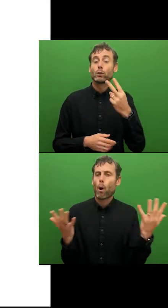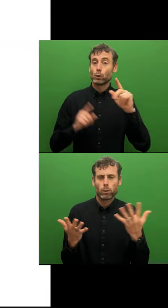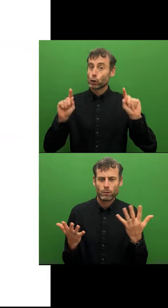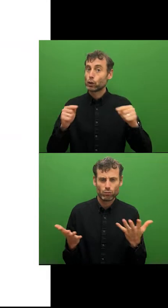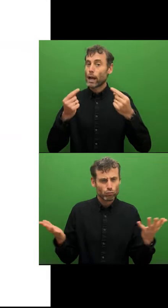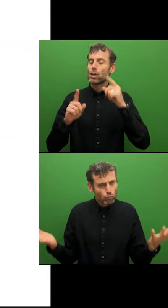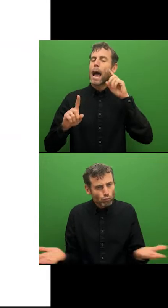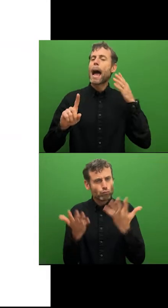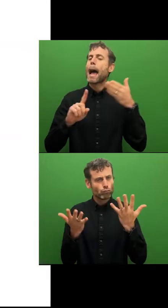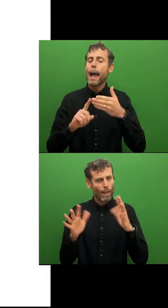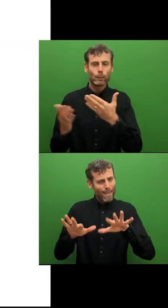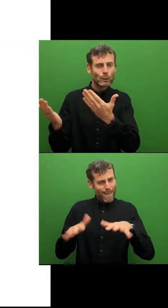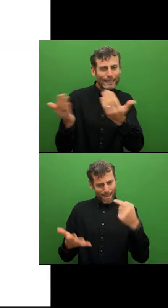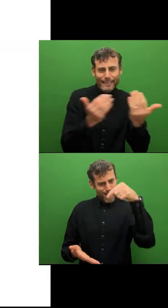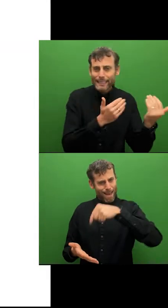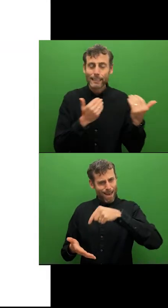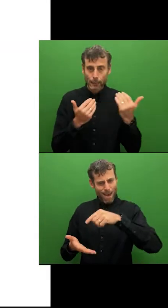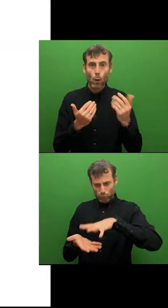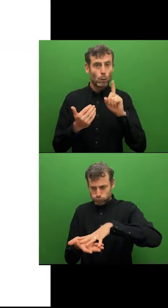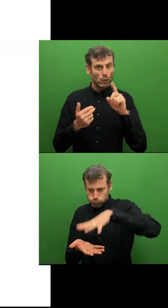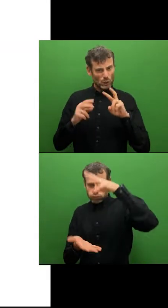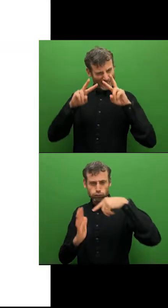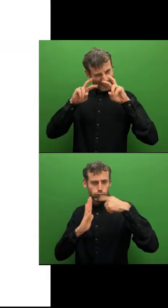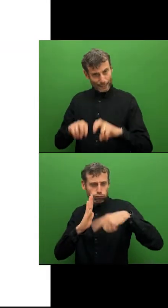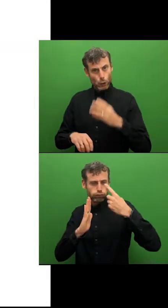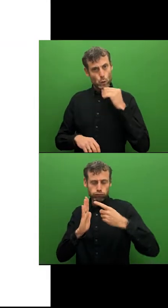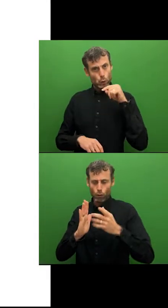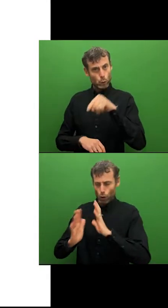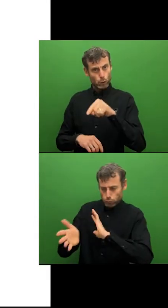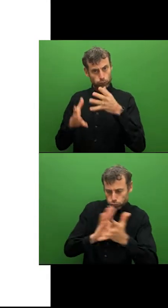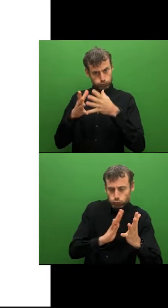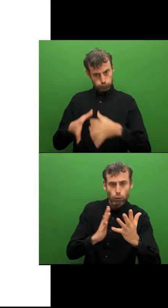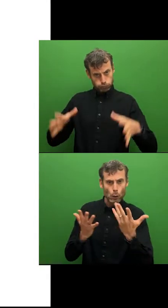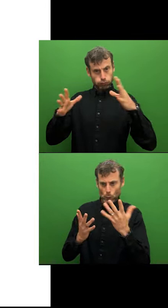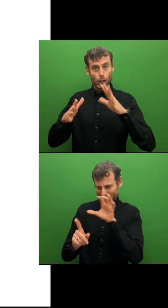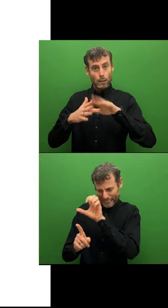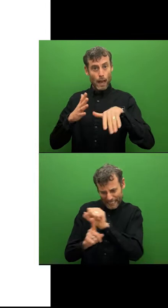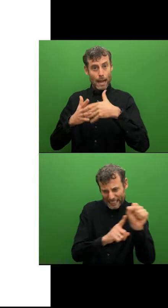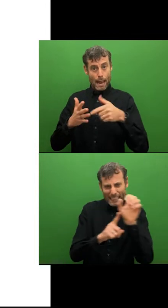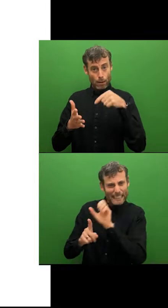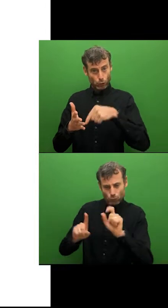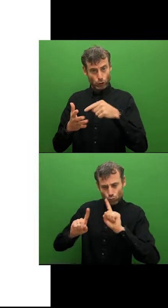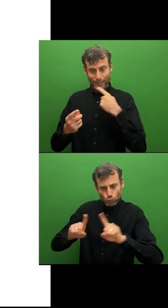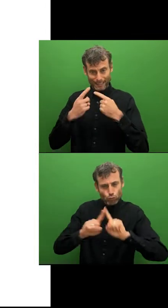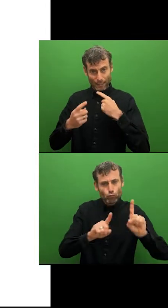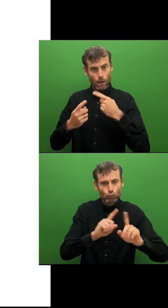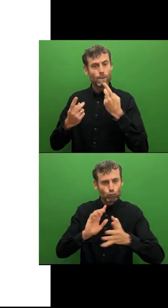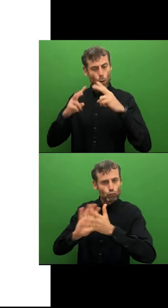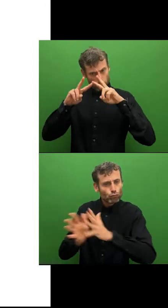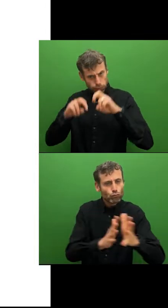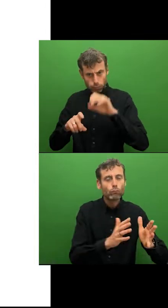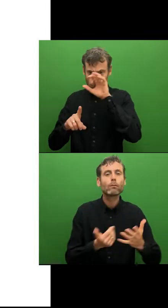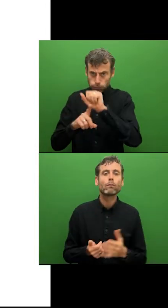2022 challenges is to encourage usage of diverse, large-scale and large vocabulary sign language corpora for sign